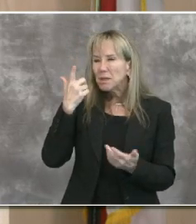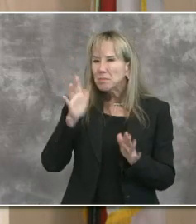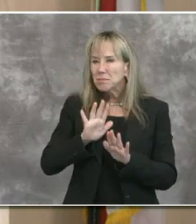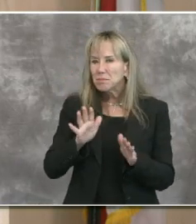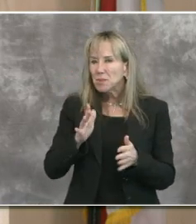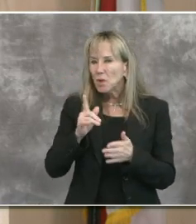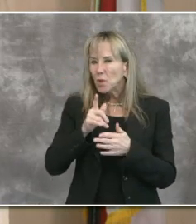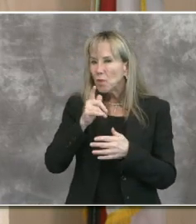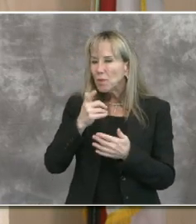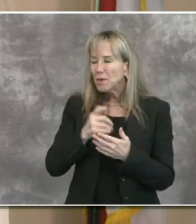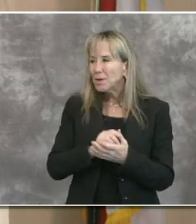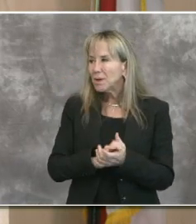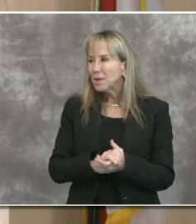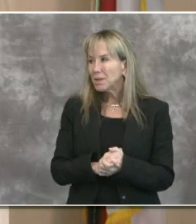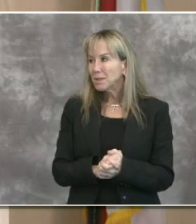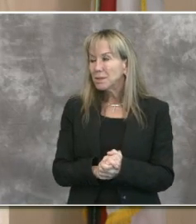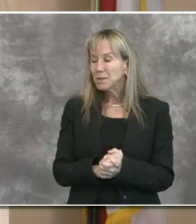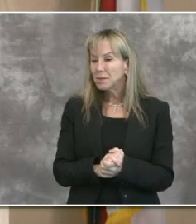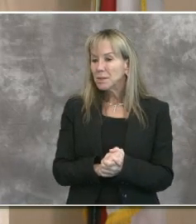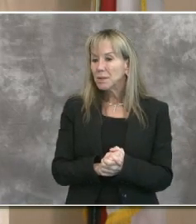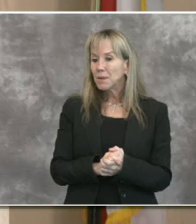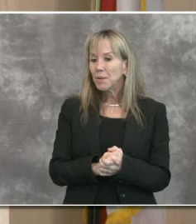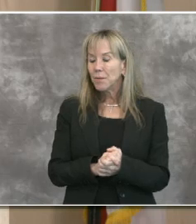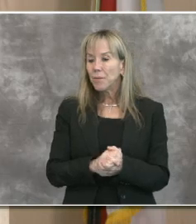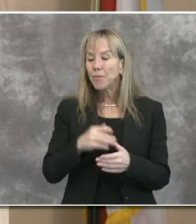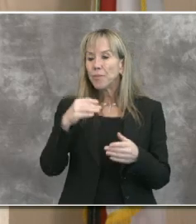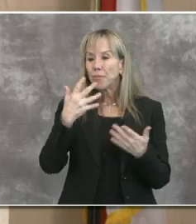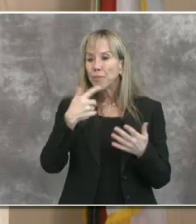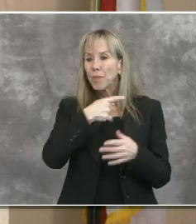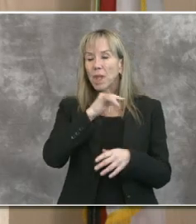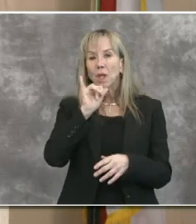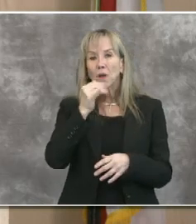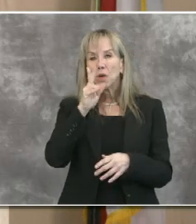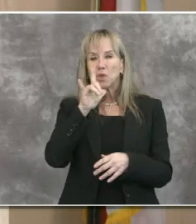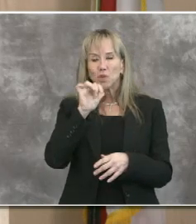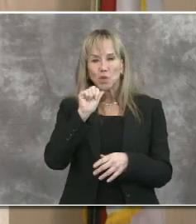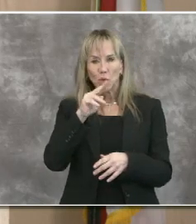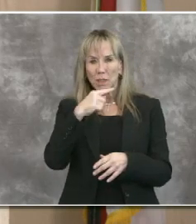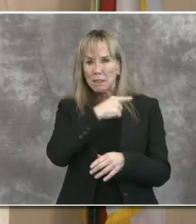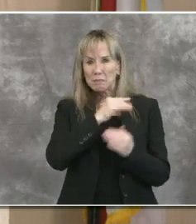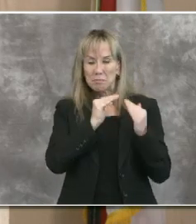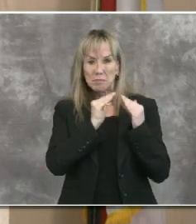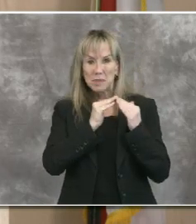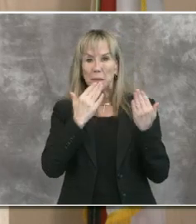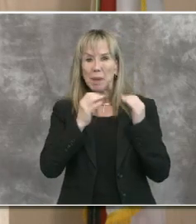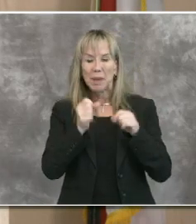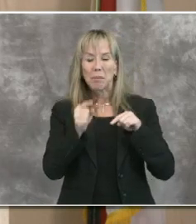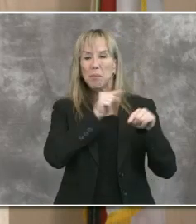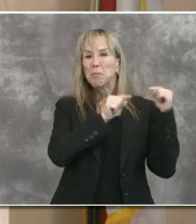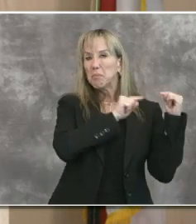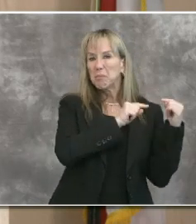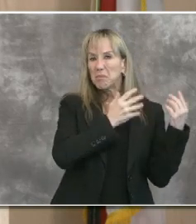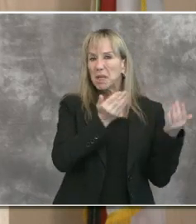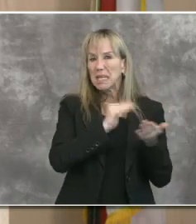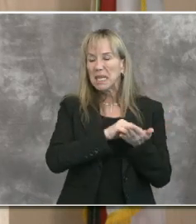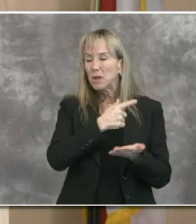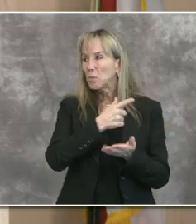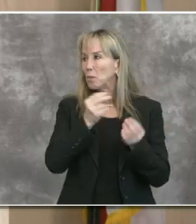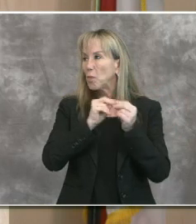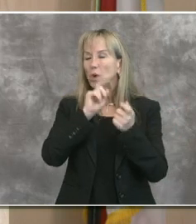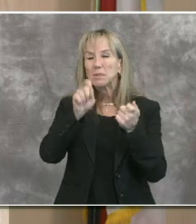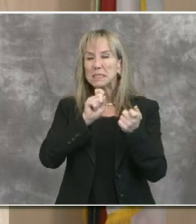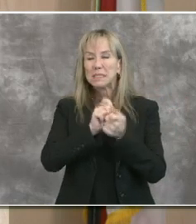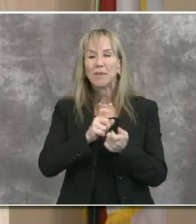who has who are the patients? This is in Julian. You know, maybe we can get back to her with a more specific. Yeah, I would